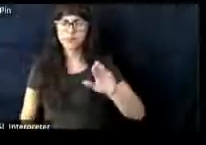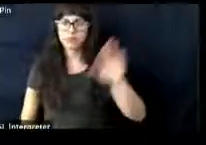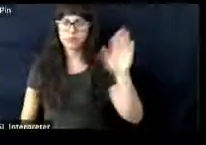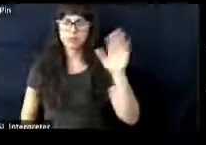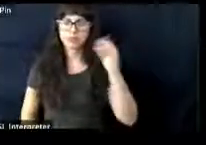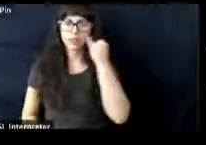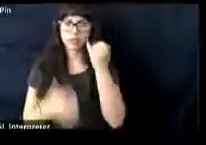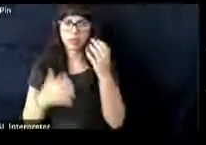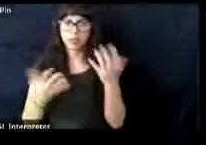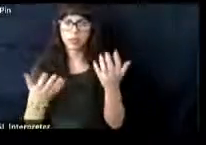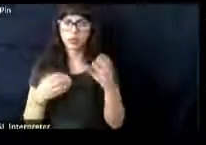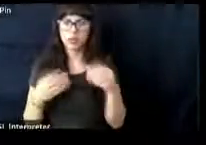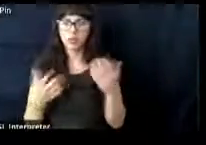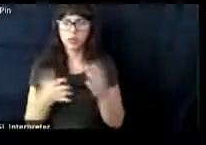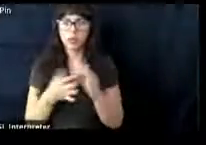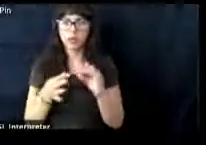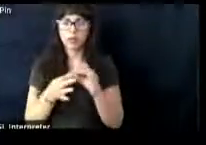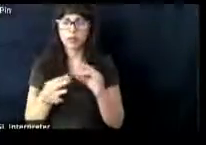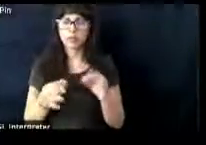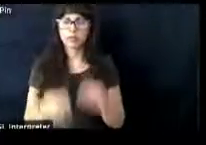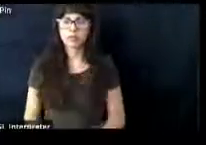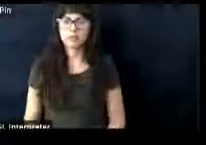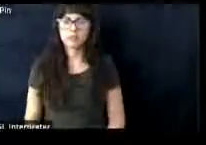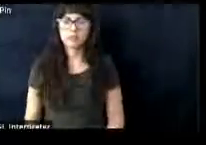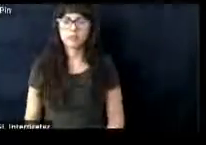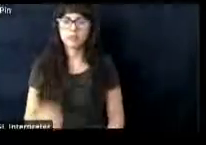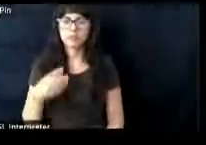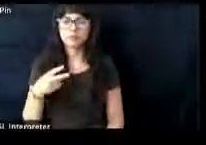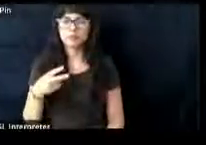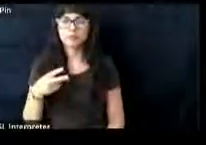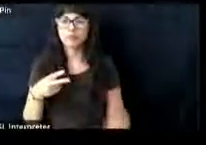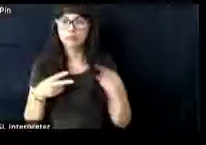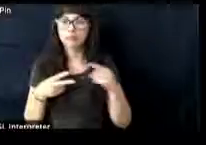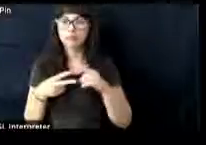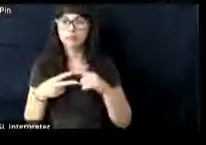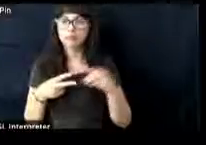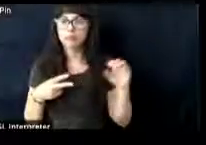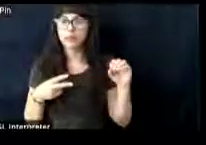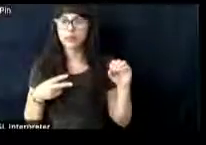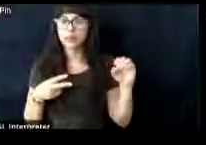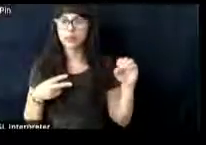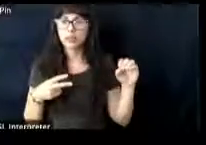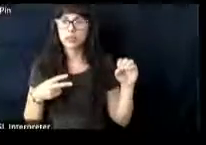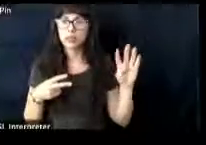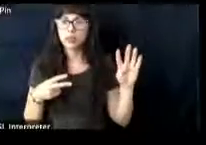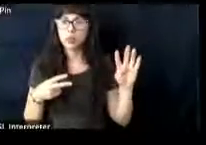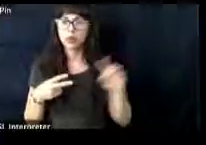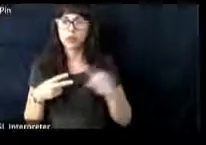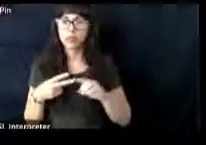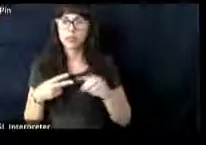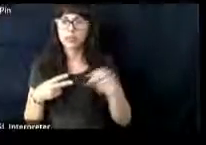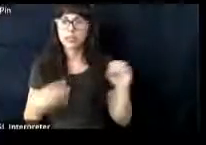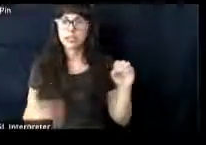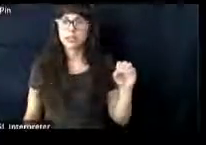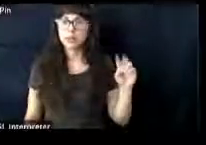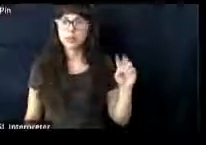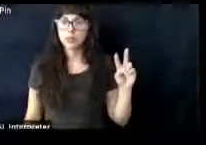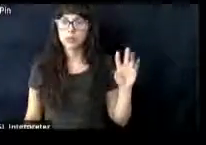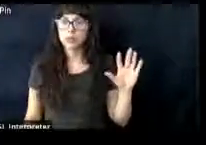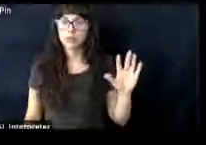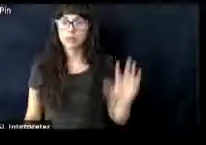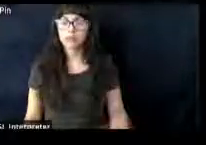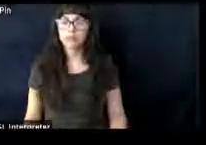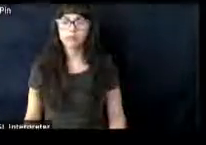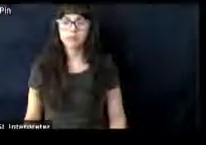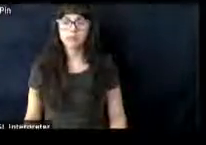session. Right now we will have 004, and then up next will be 025.